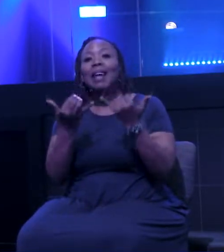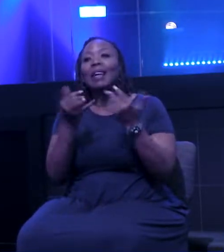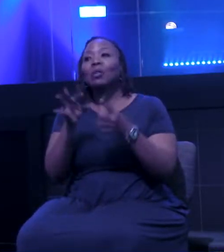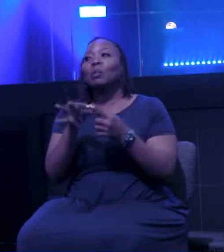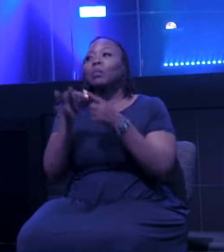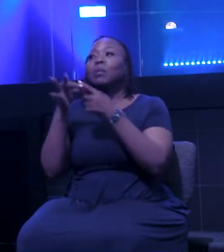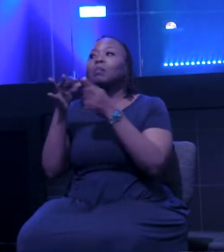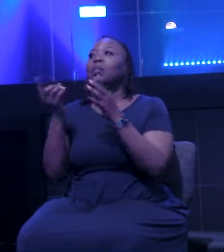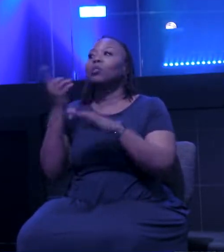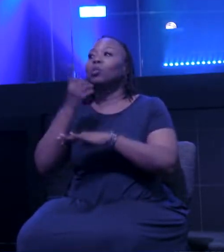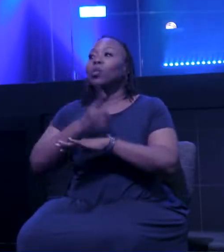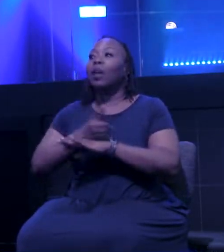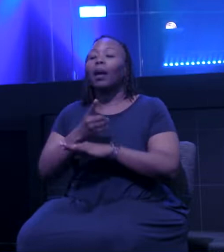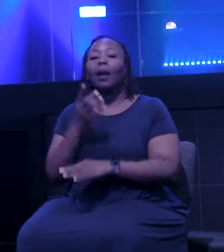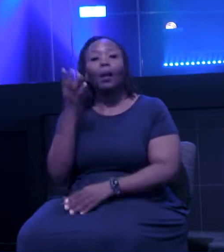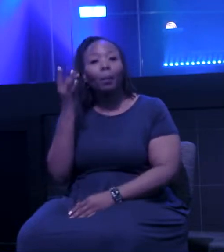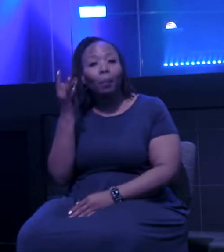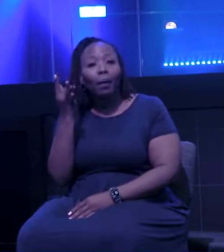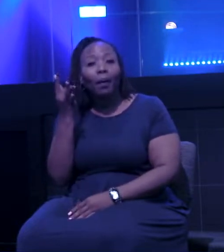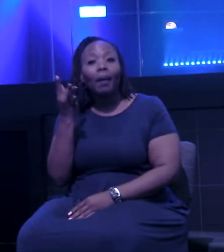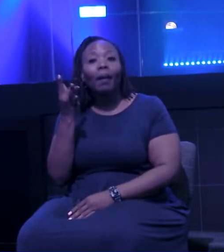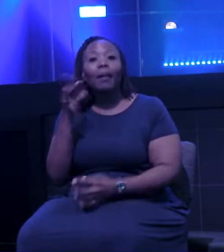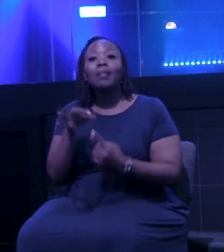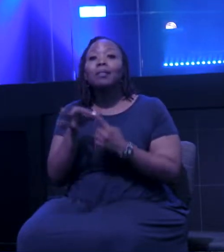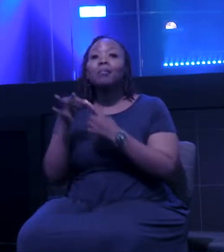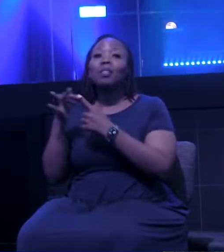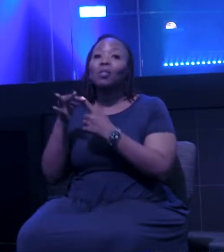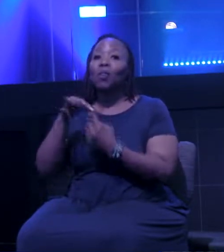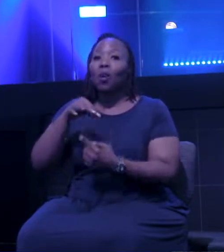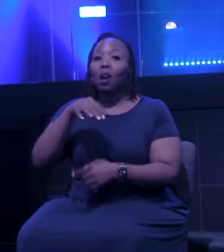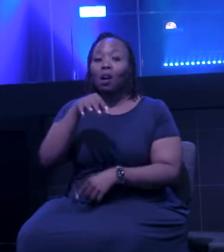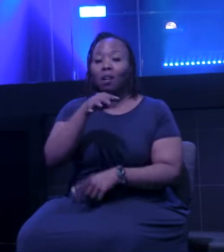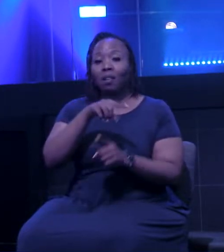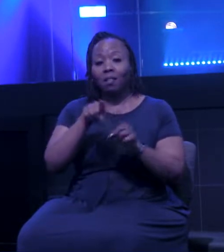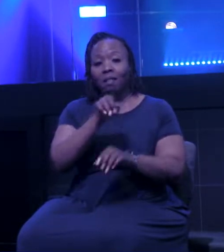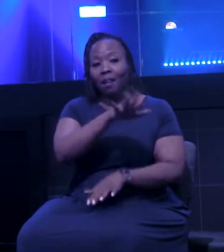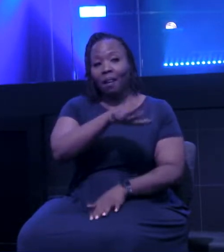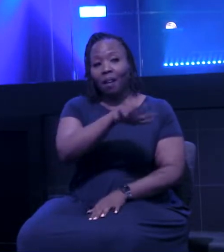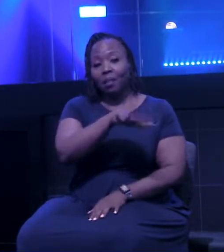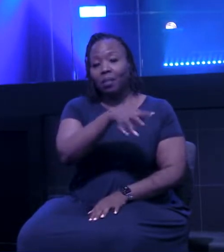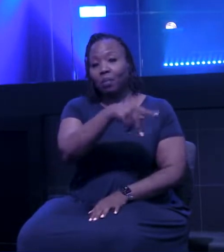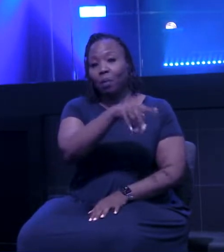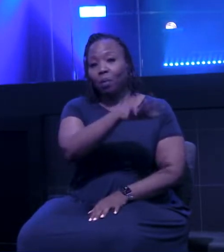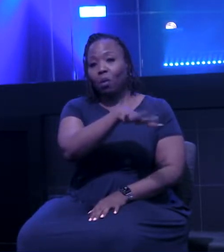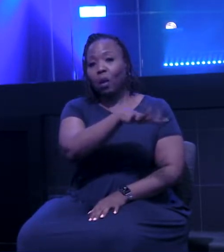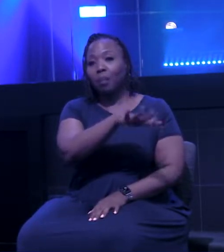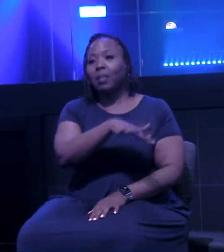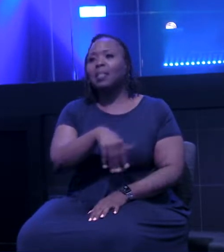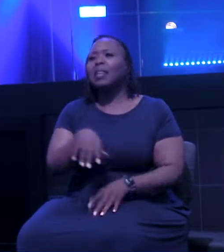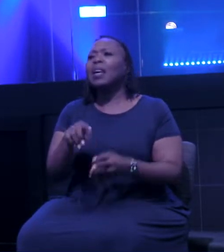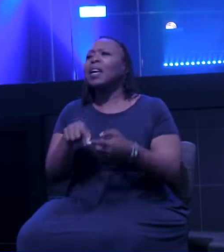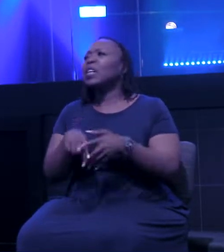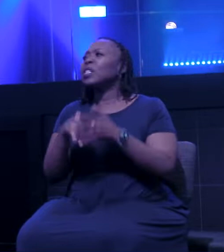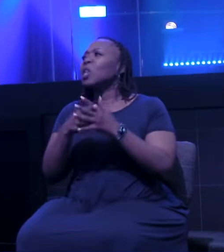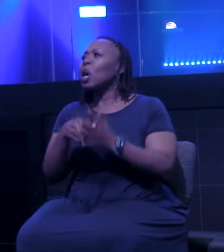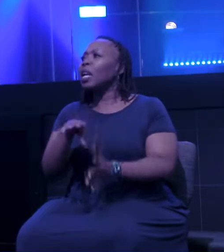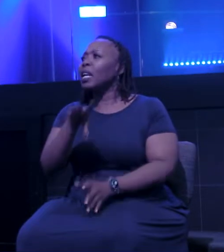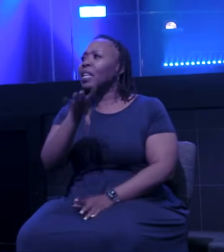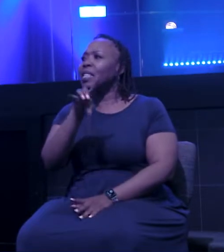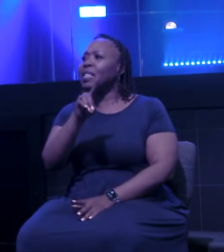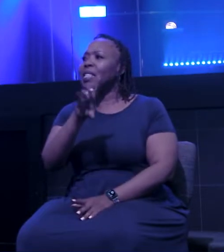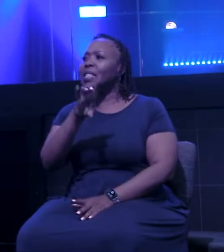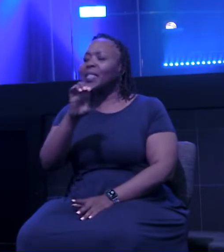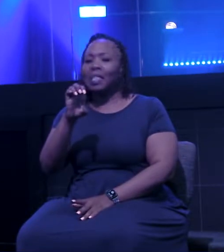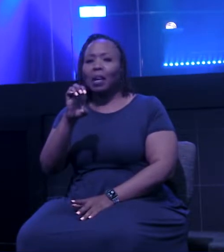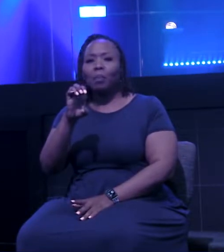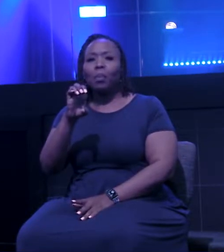special day, especially for our Pompano Beach campus. It was in December of 2020 when